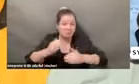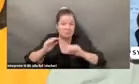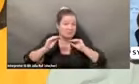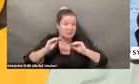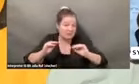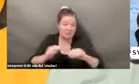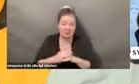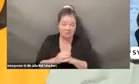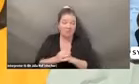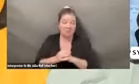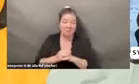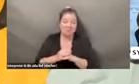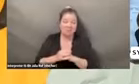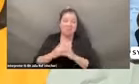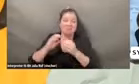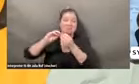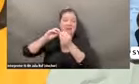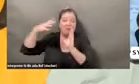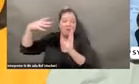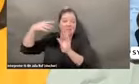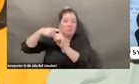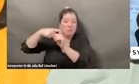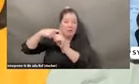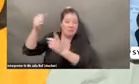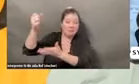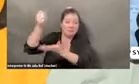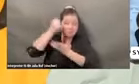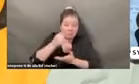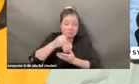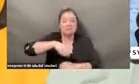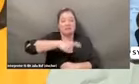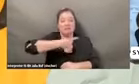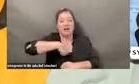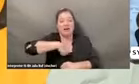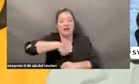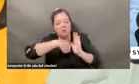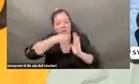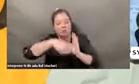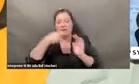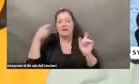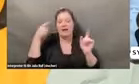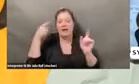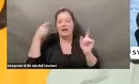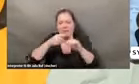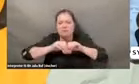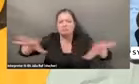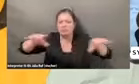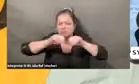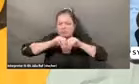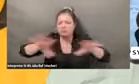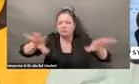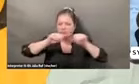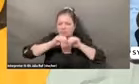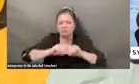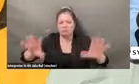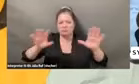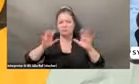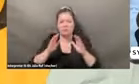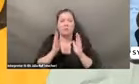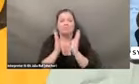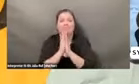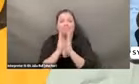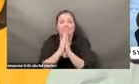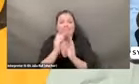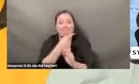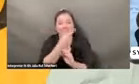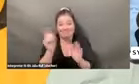with our aim with this project is, of course, to spread this knowledge to as many as possible. Please use it, and just if